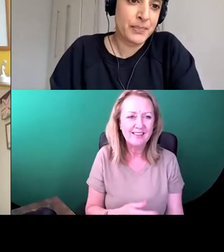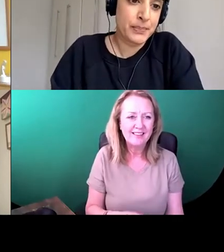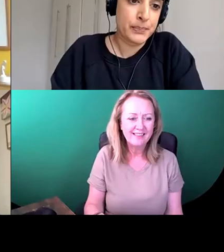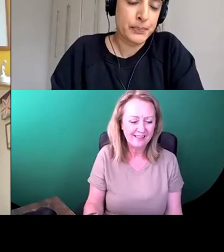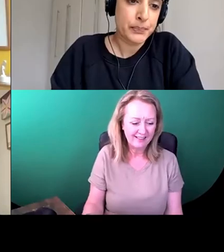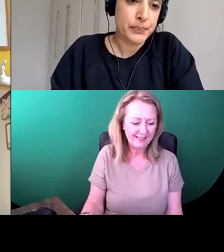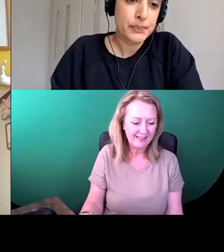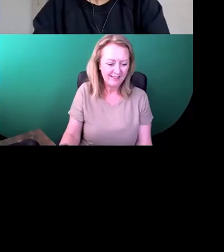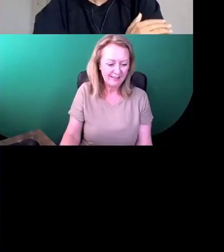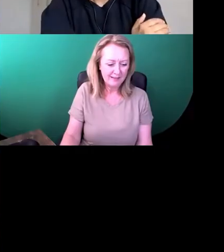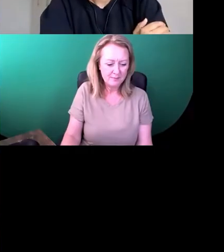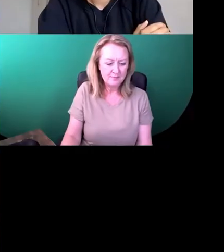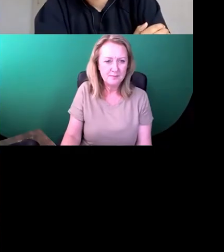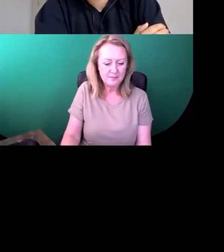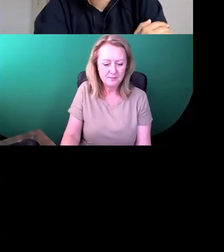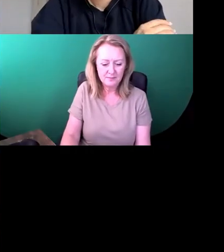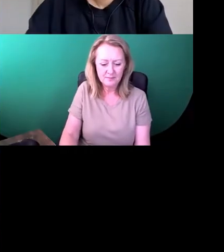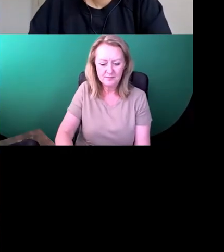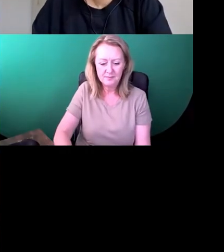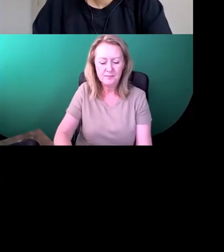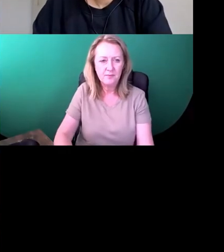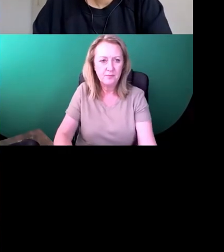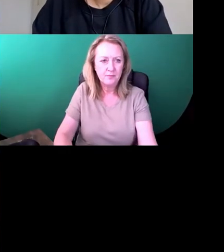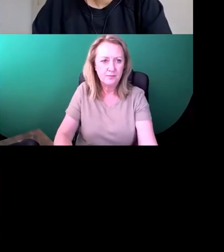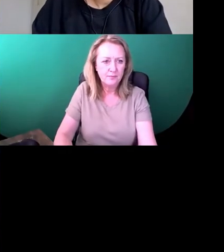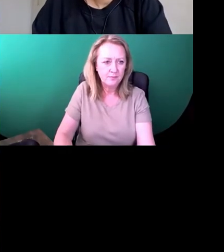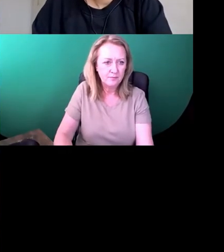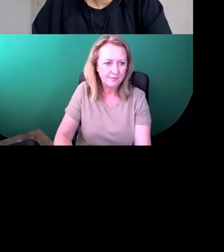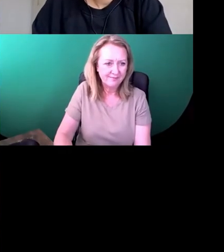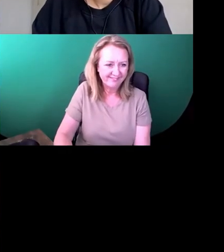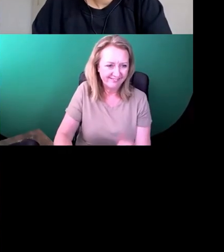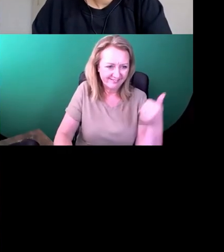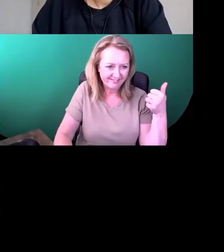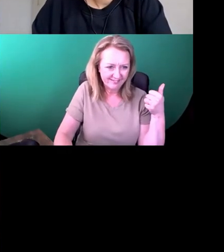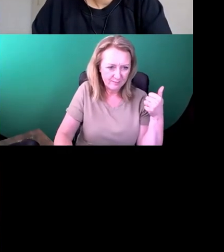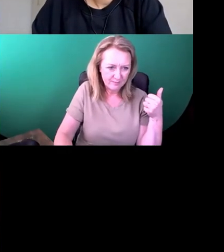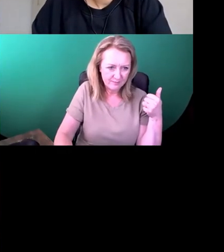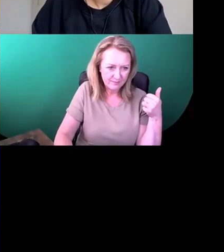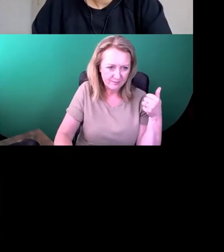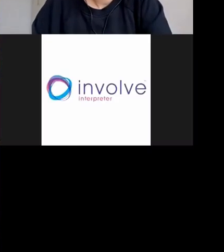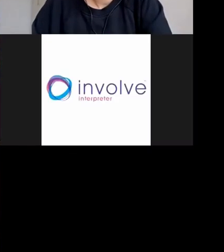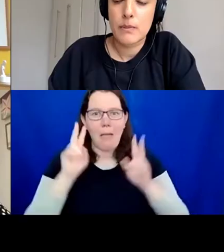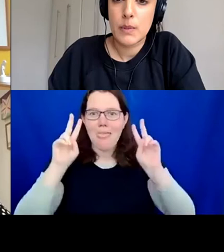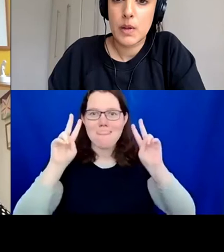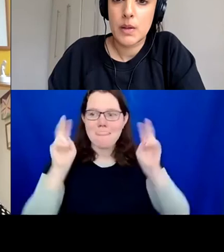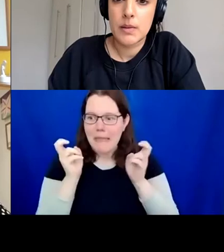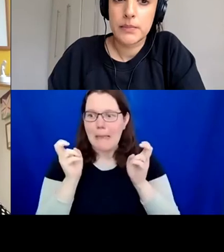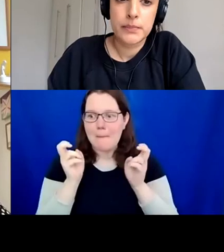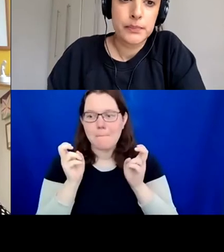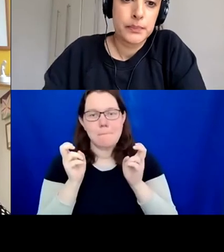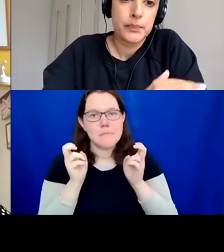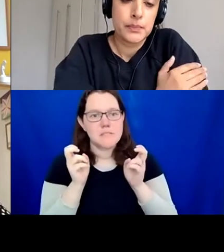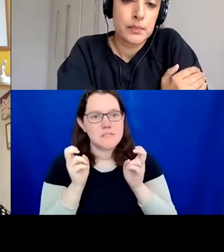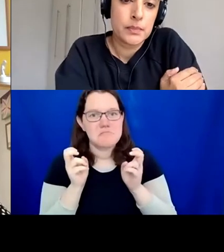Thanks, Armanprit. So there's definitely some common themes which are coming up there.